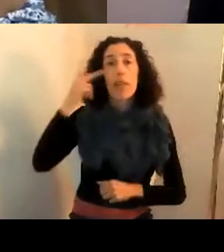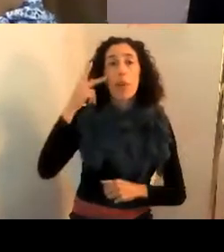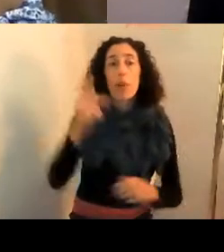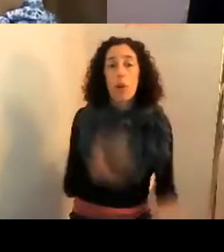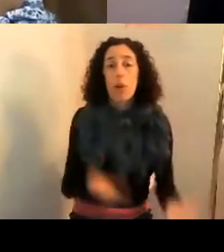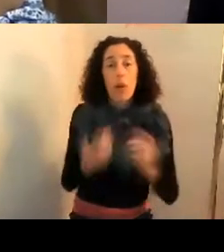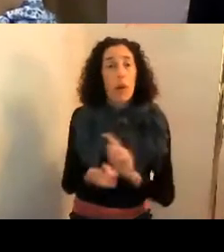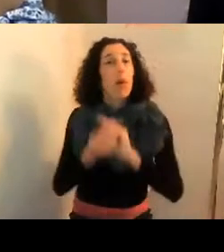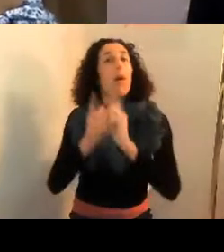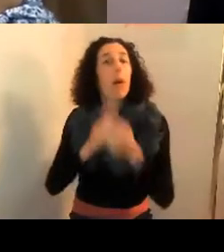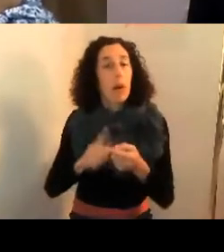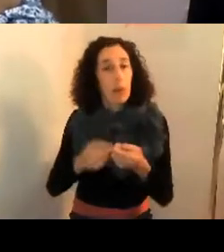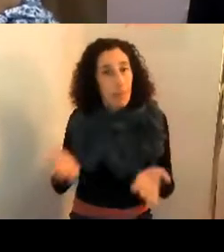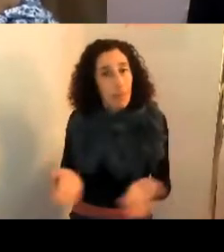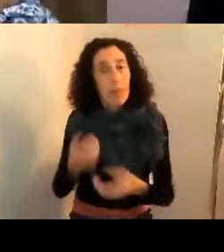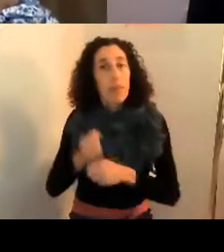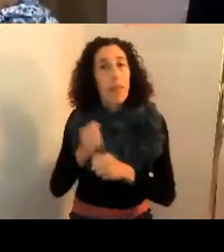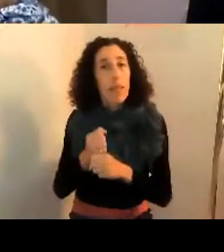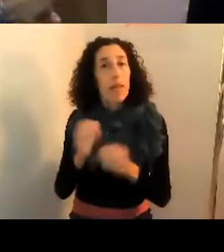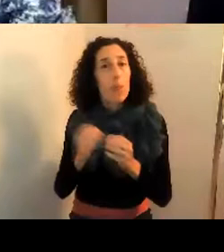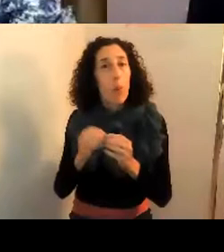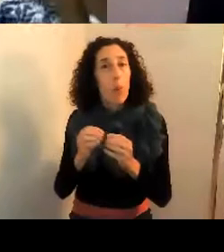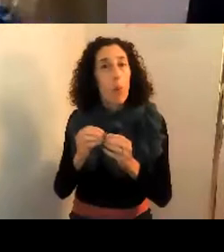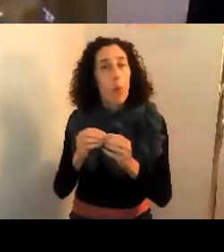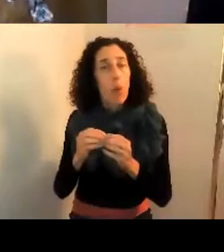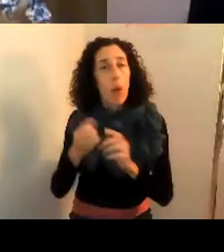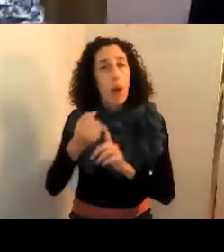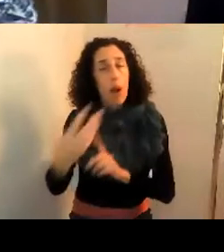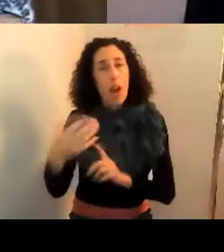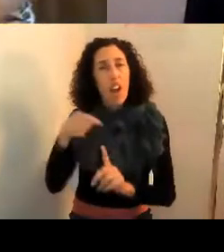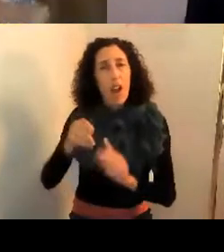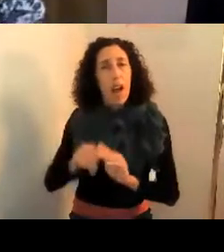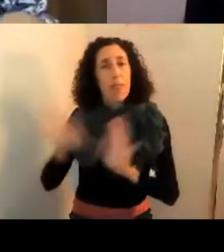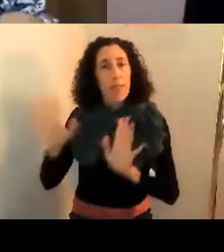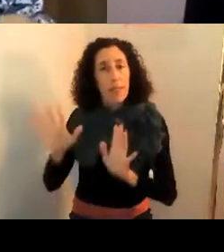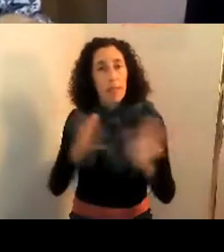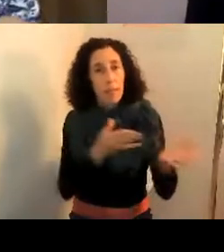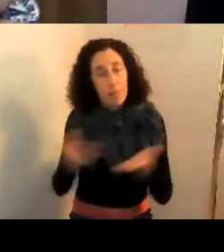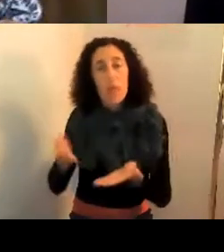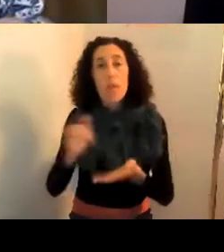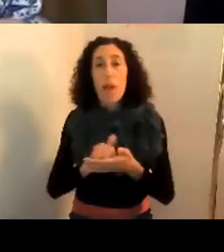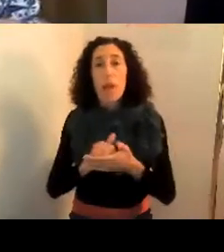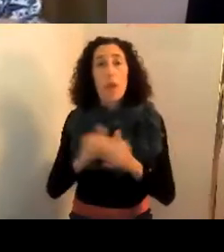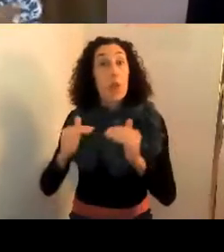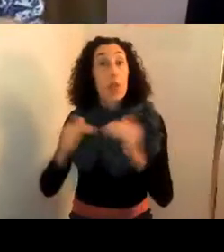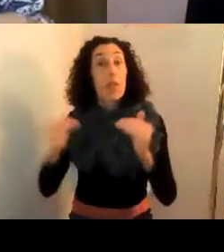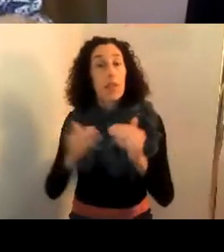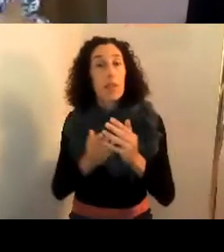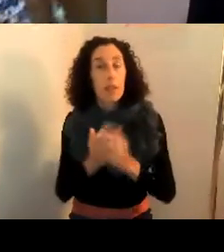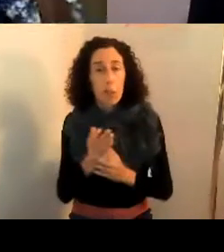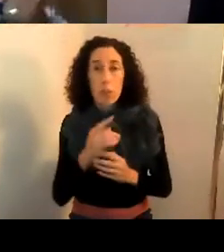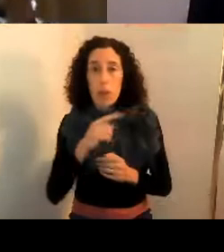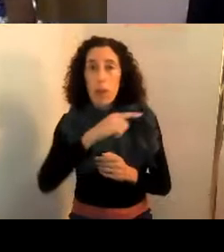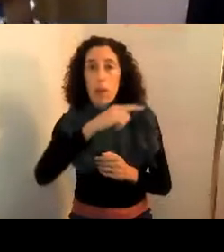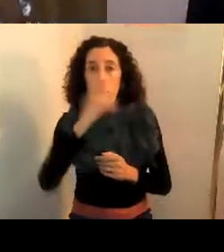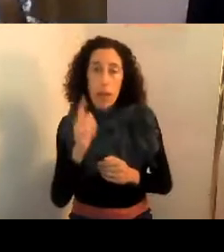stories of our humanity that are played out on those stages play out in our lives. And how can we build real